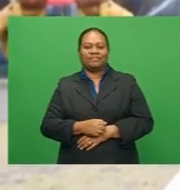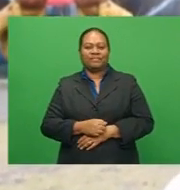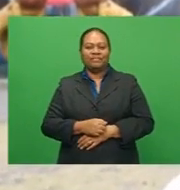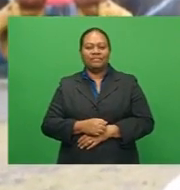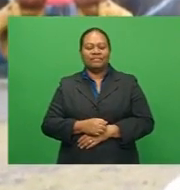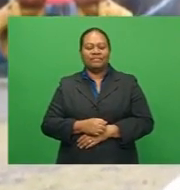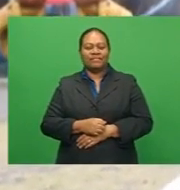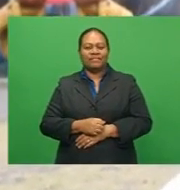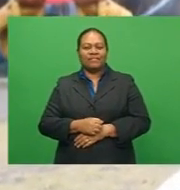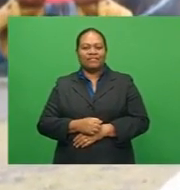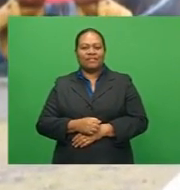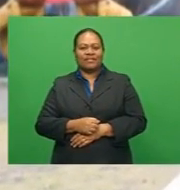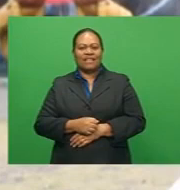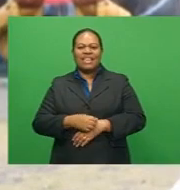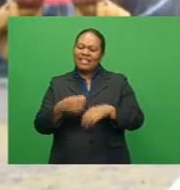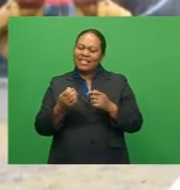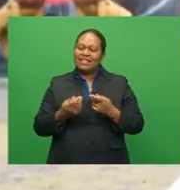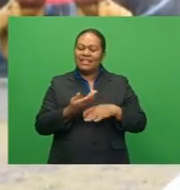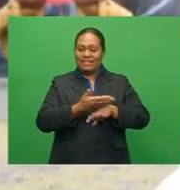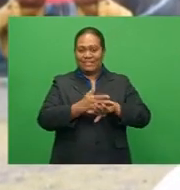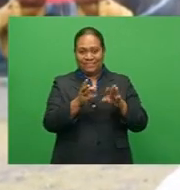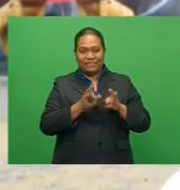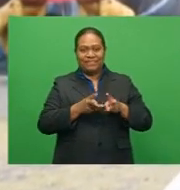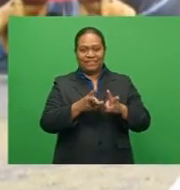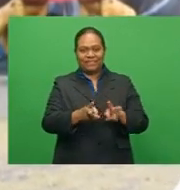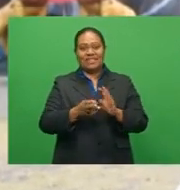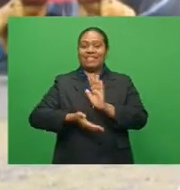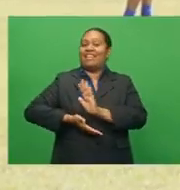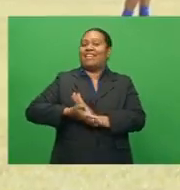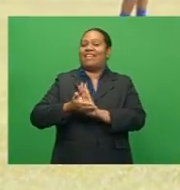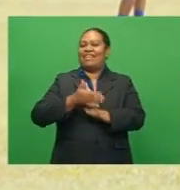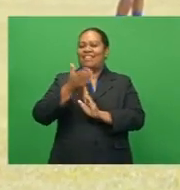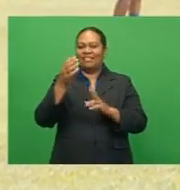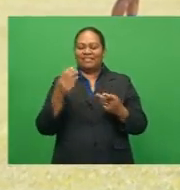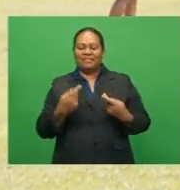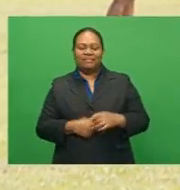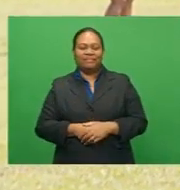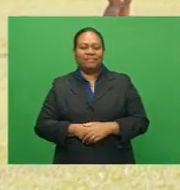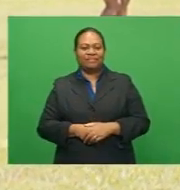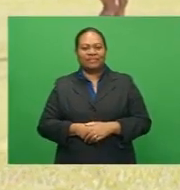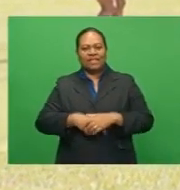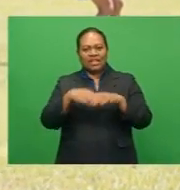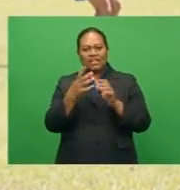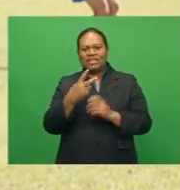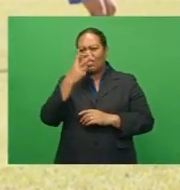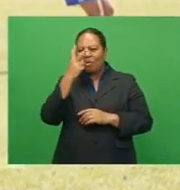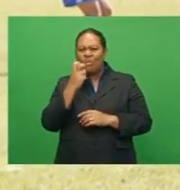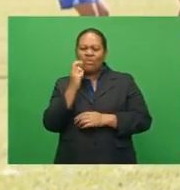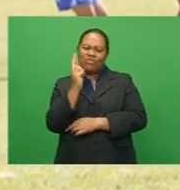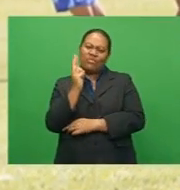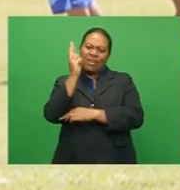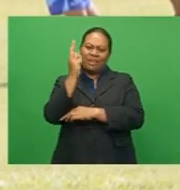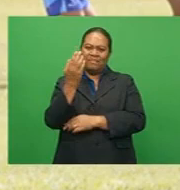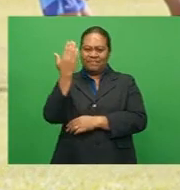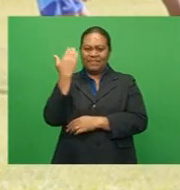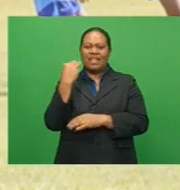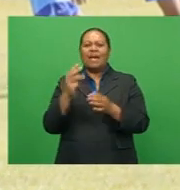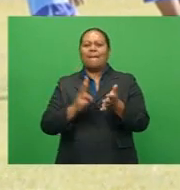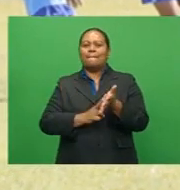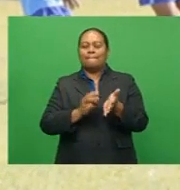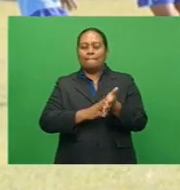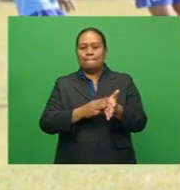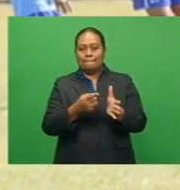in a new dimension and in a higher dimension. Former National Sevens rep William Emaya says